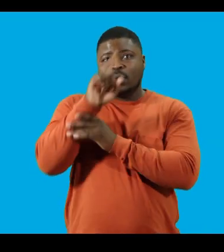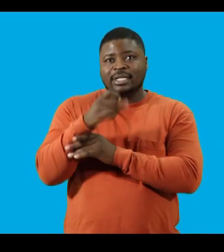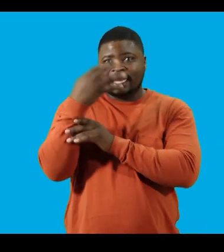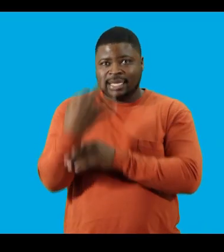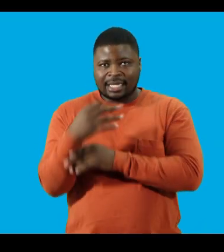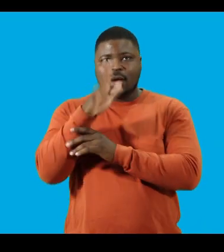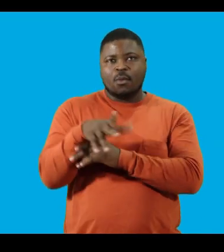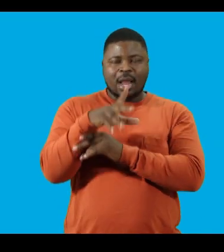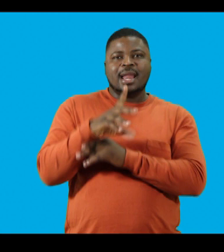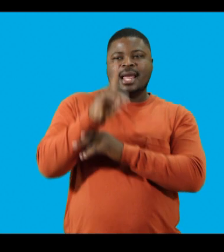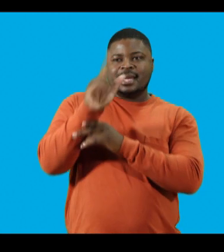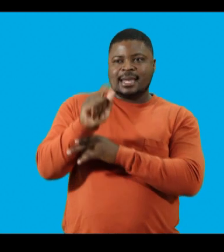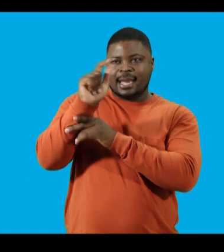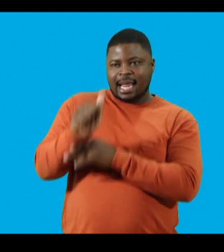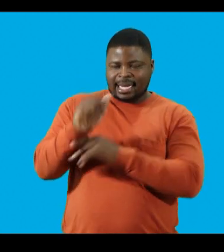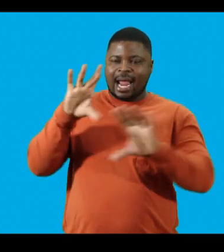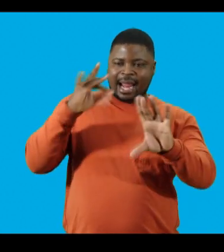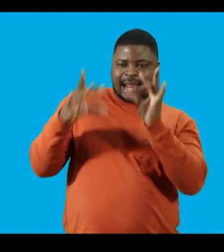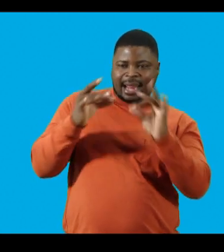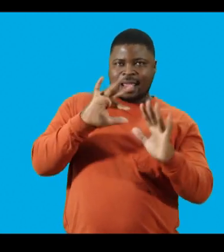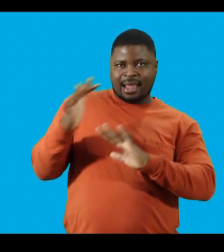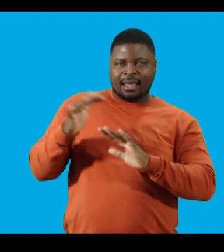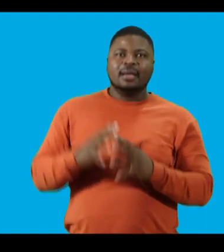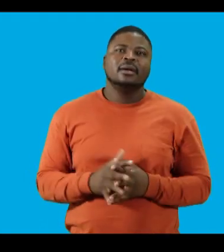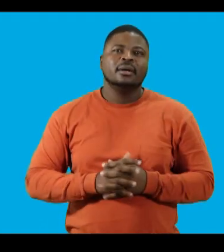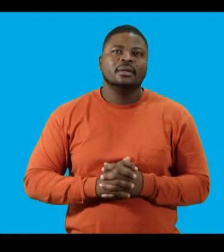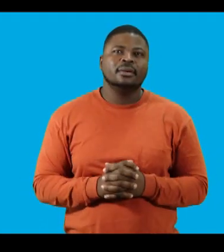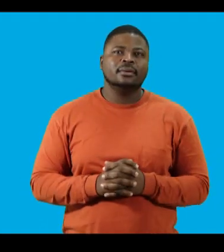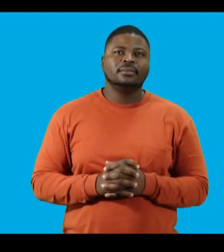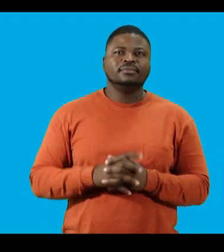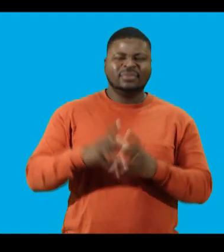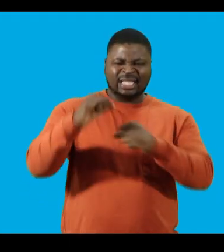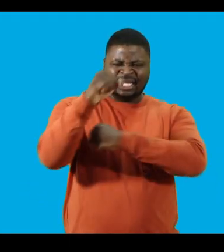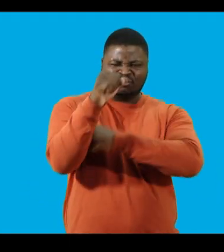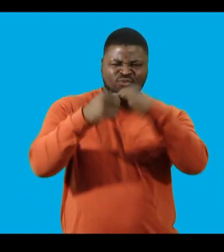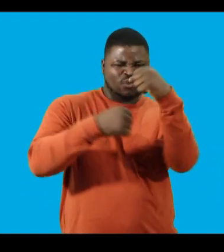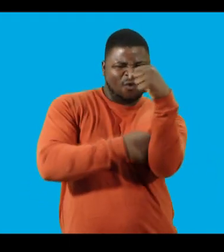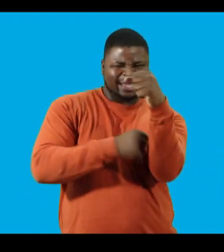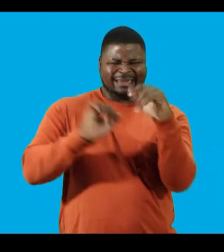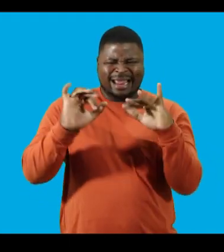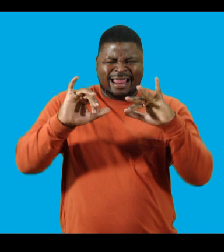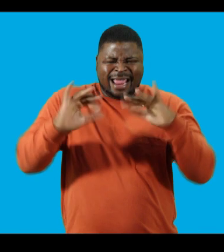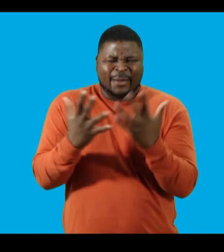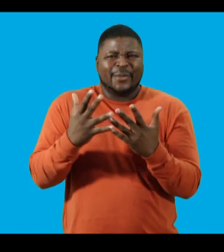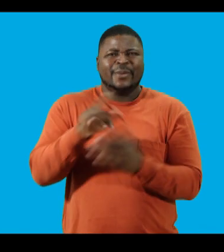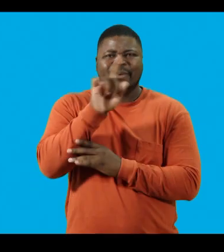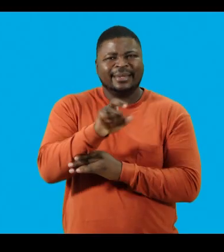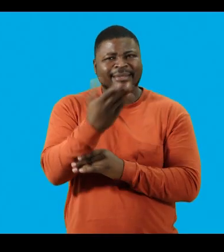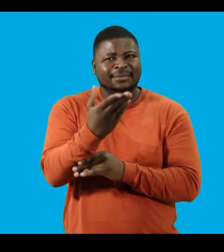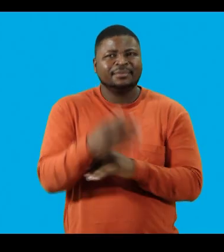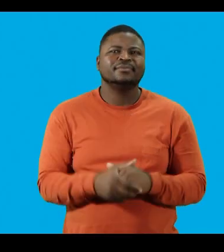3 on data handling. Sorry for that. Now, what is the overall structure of Paper